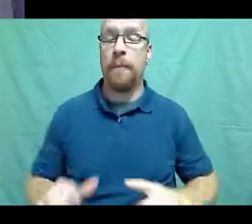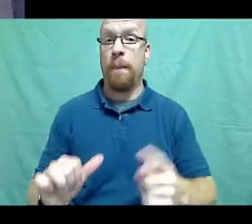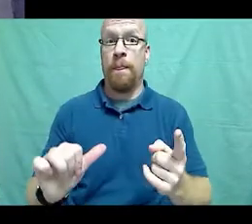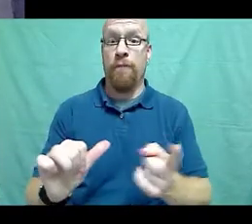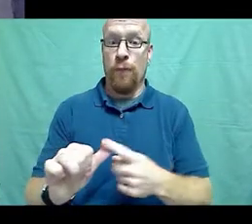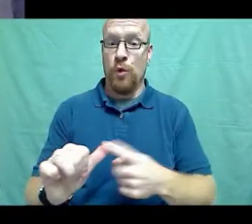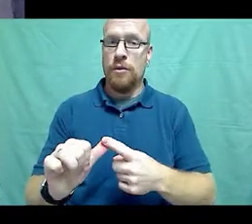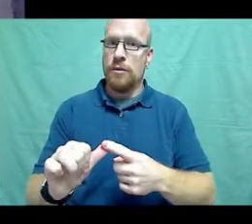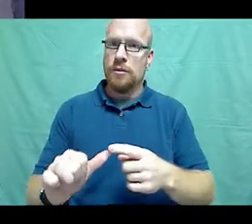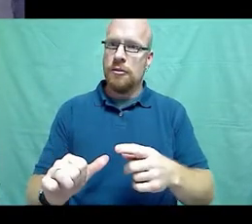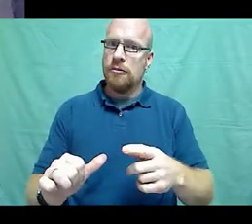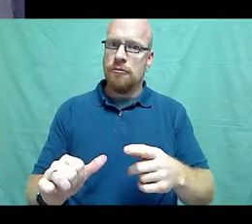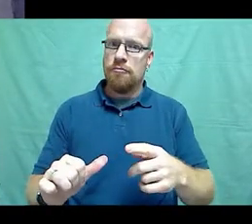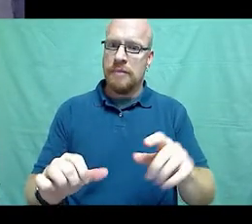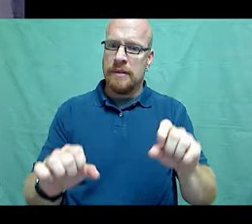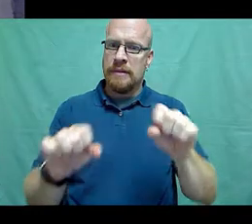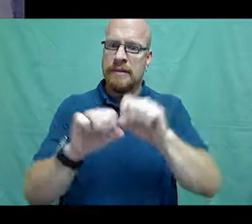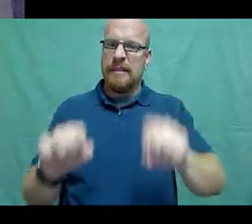about.